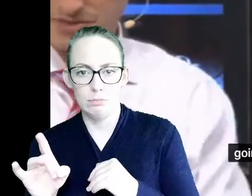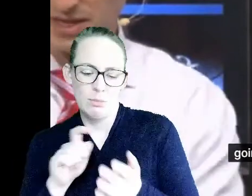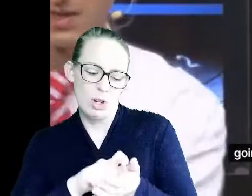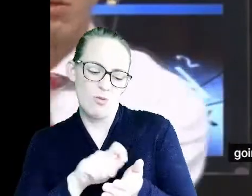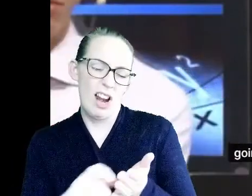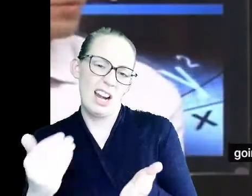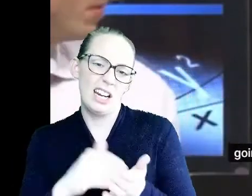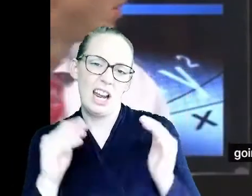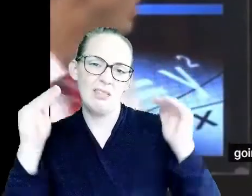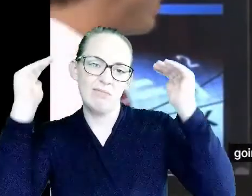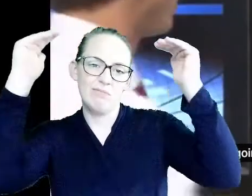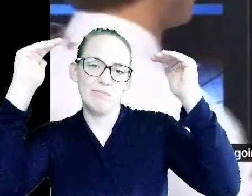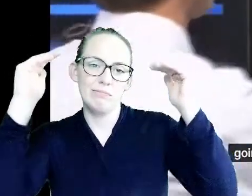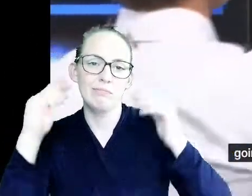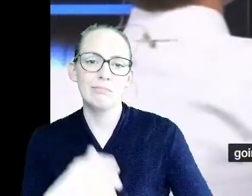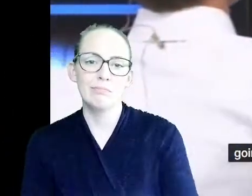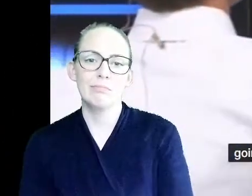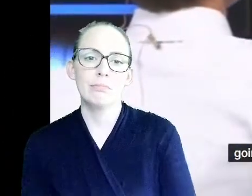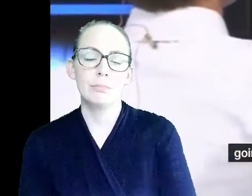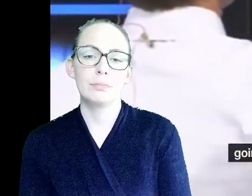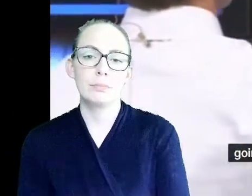so we have slightly more room.